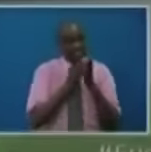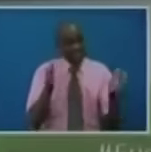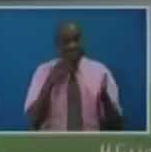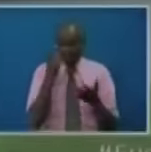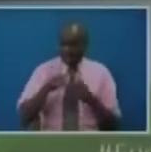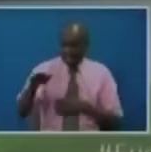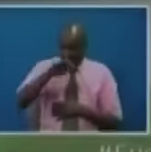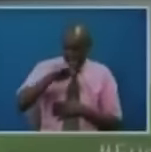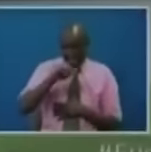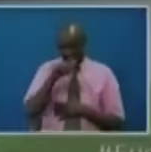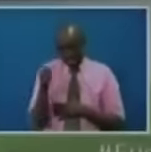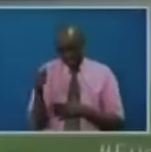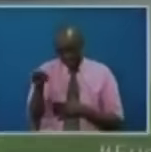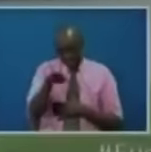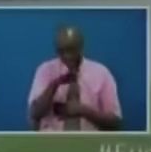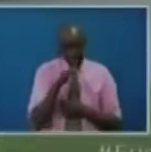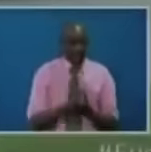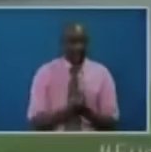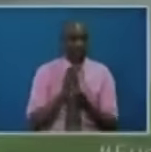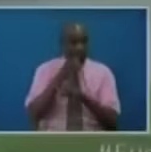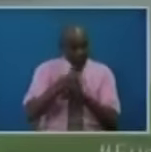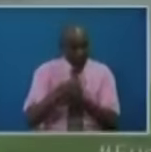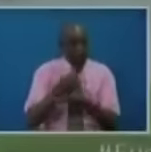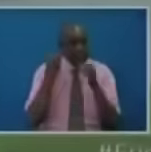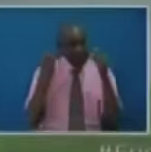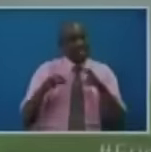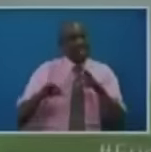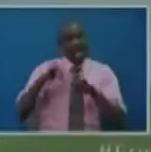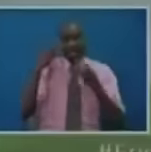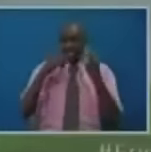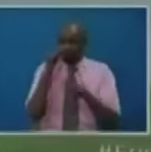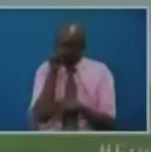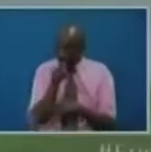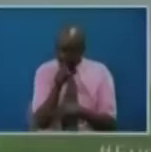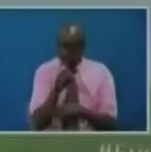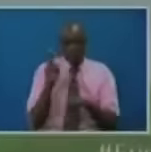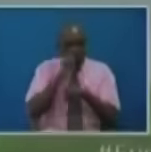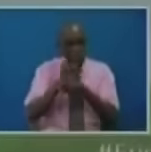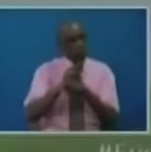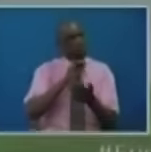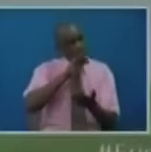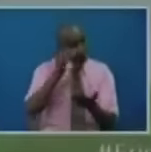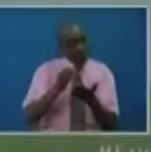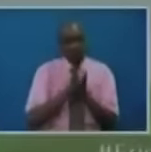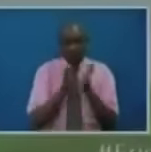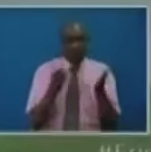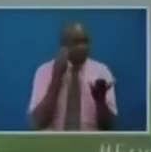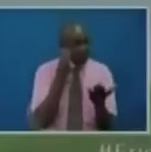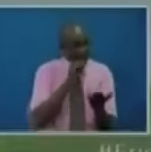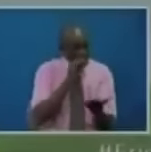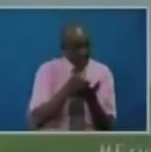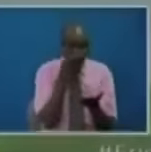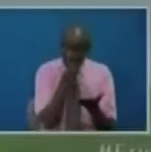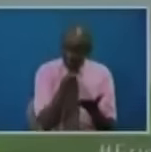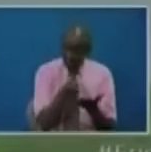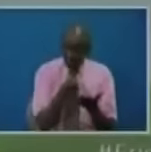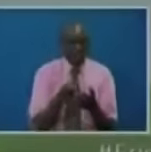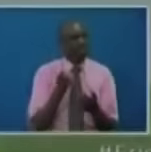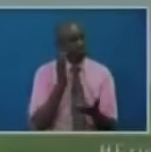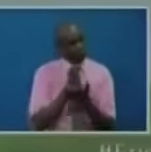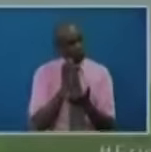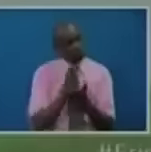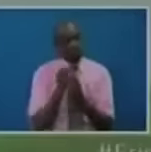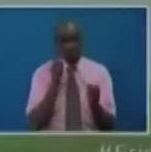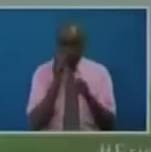some areas are going beyond the pale. Many analysts agree that prudent utilization of public resources remains key to the success of